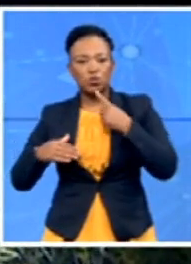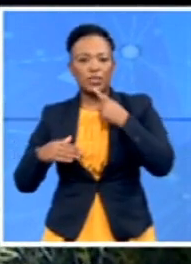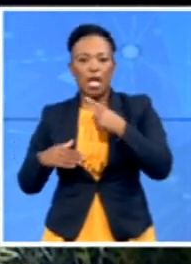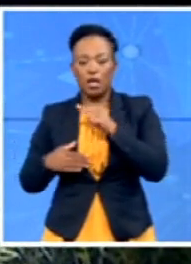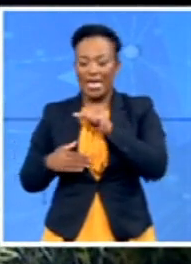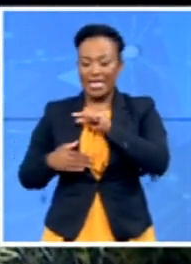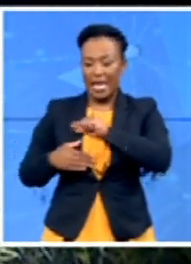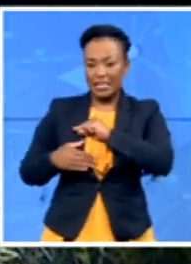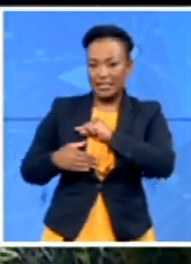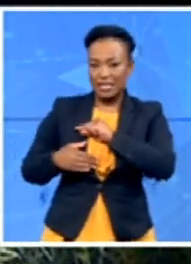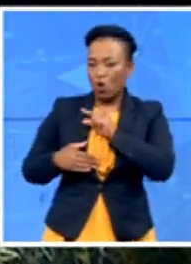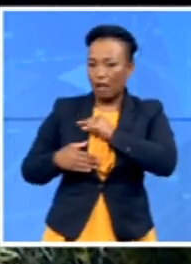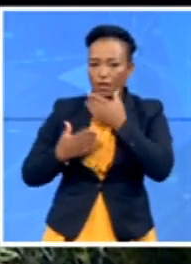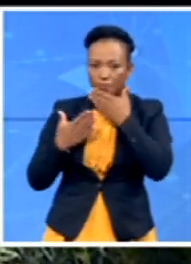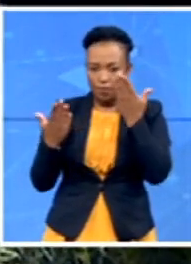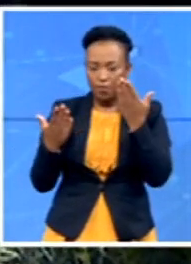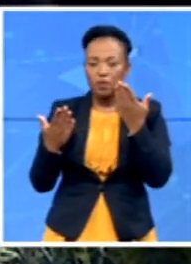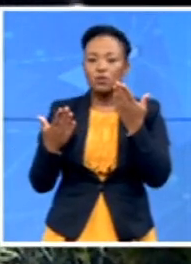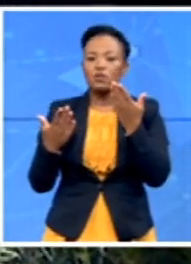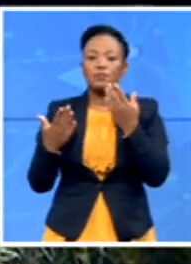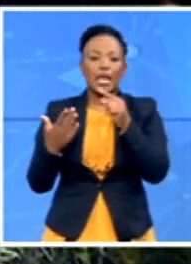this matter also involves